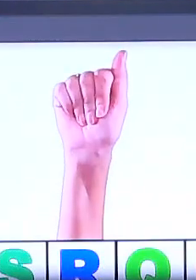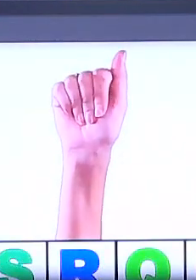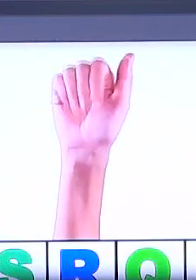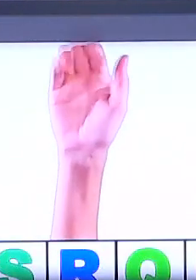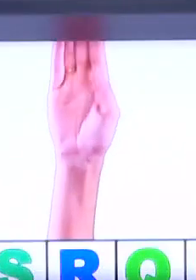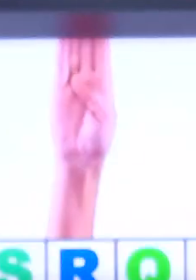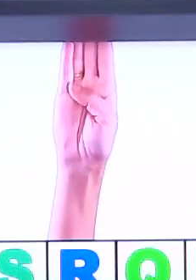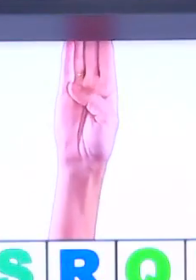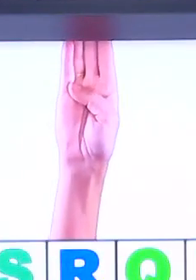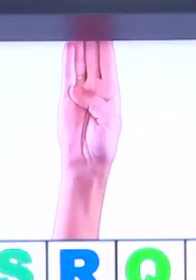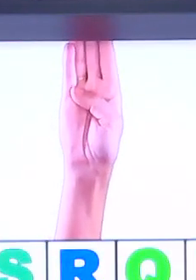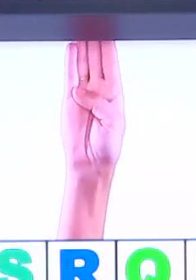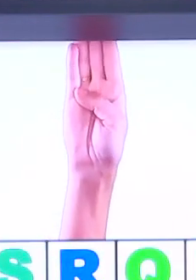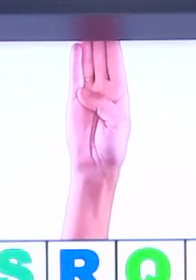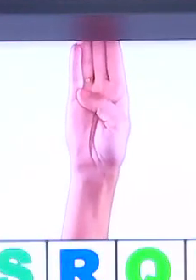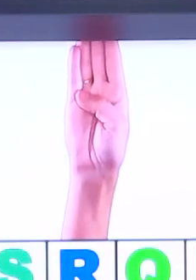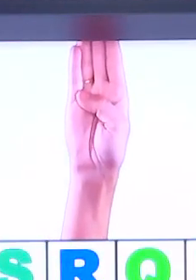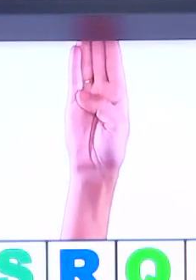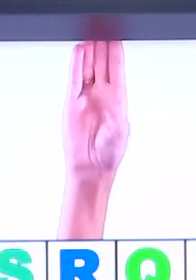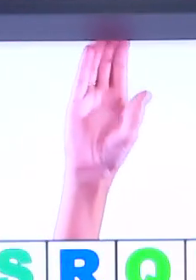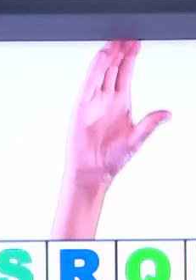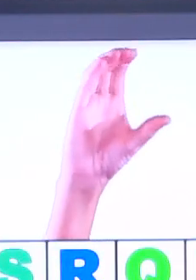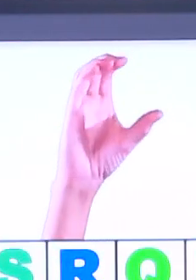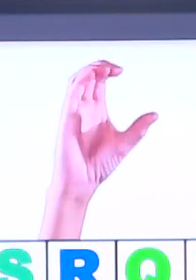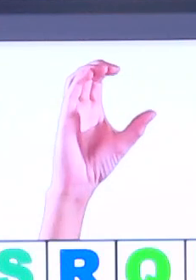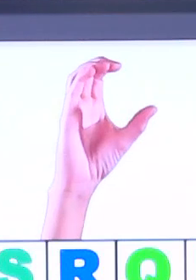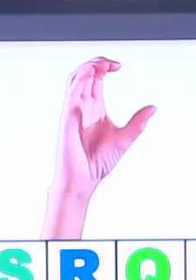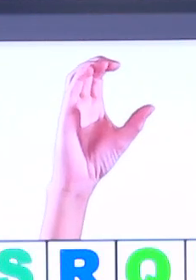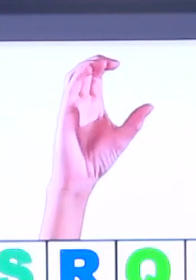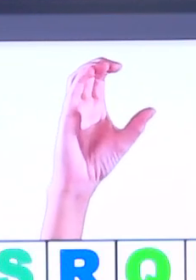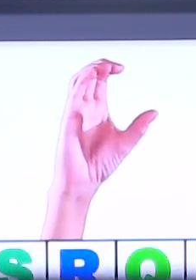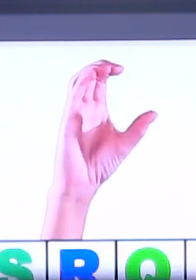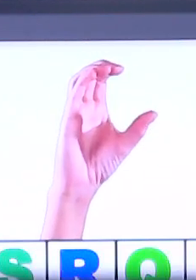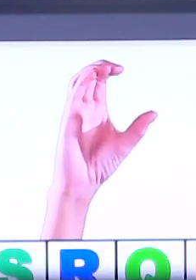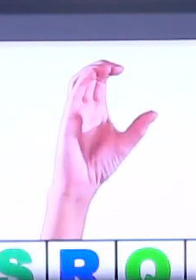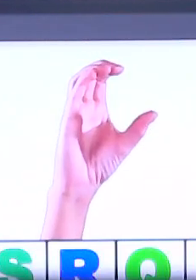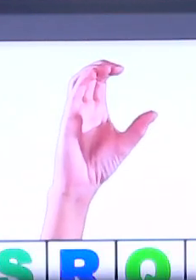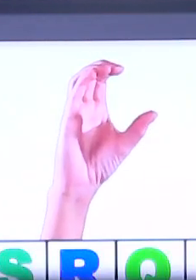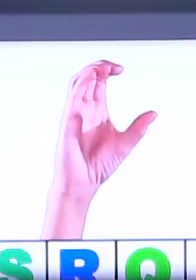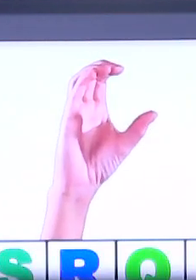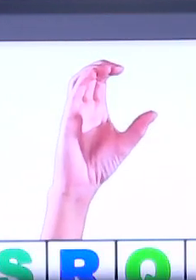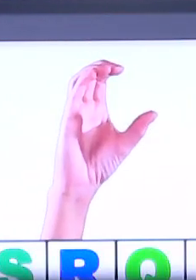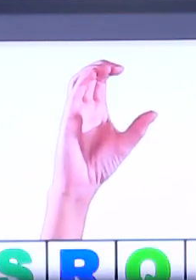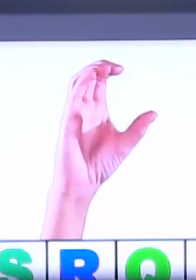Okay. Like this, it will continuously process the whole video and it will give an output to you.